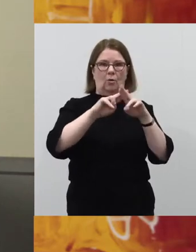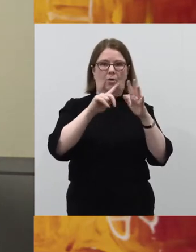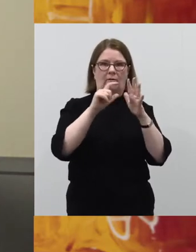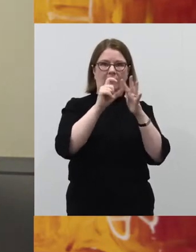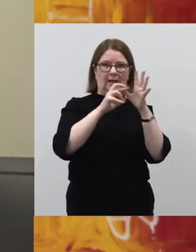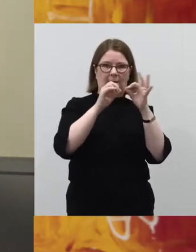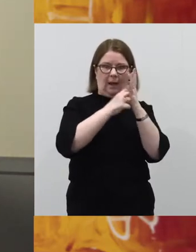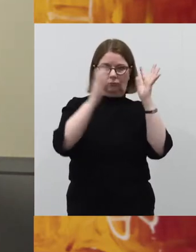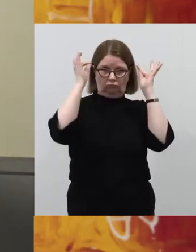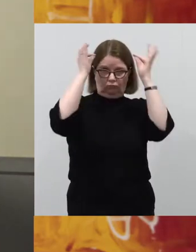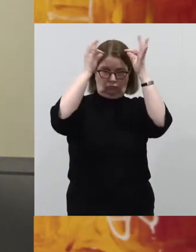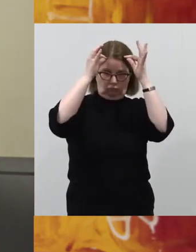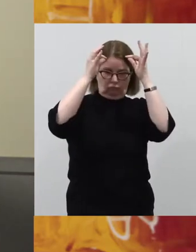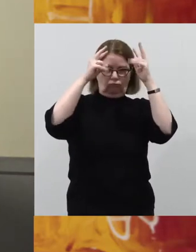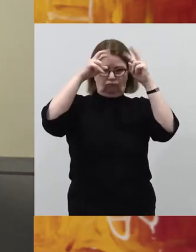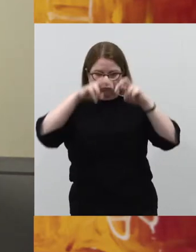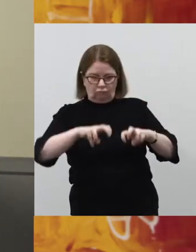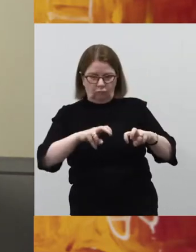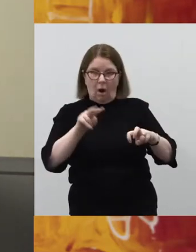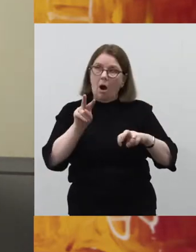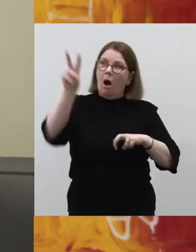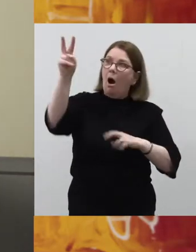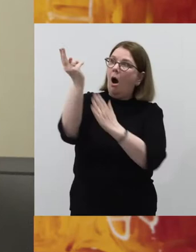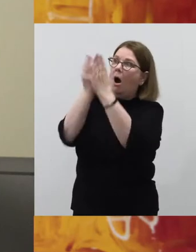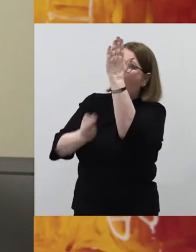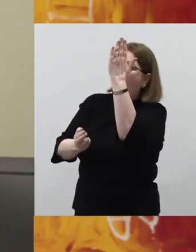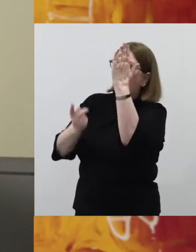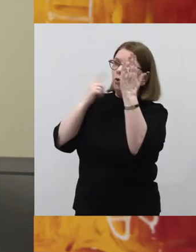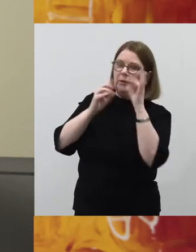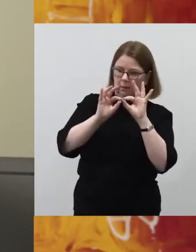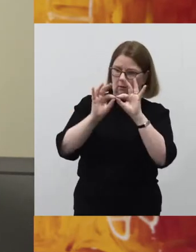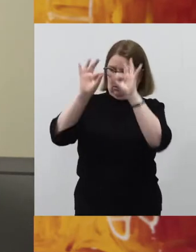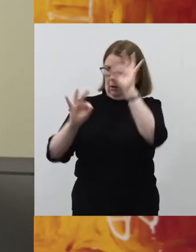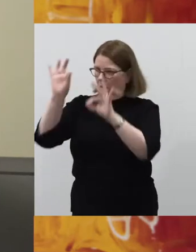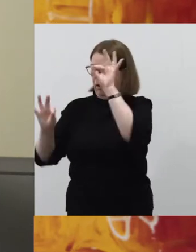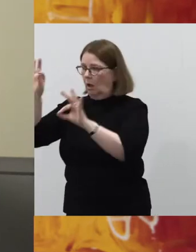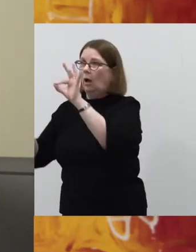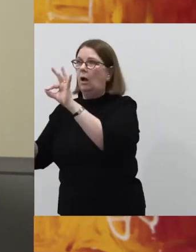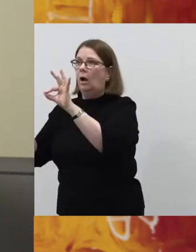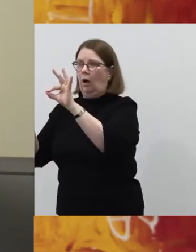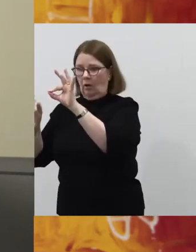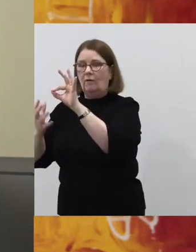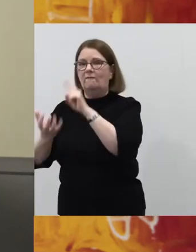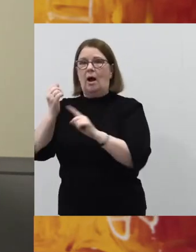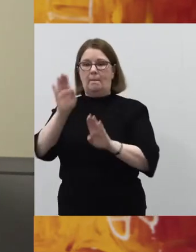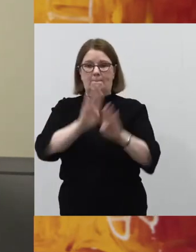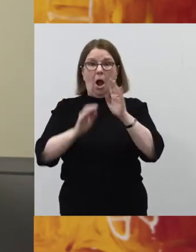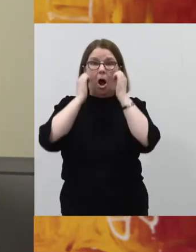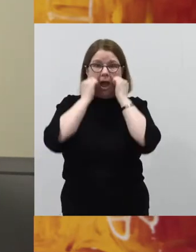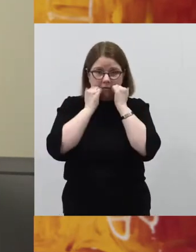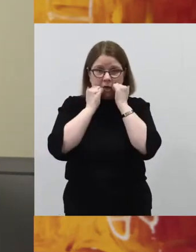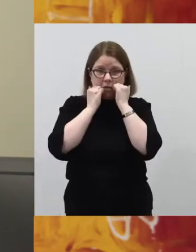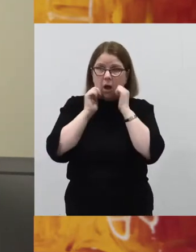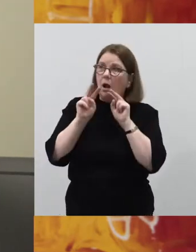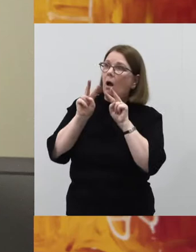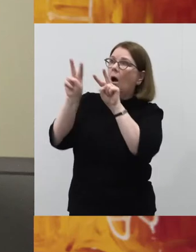with the arts, both as practitioners, most effectively, but also as consumers of the arts in all its